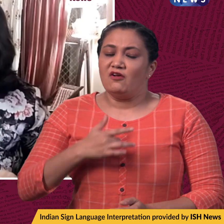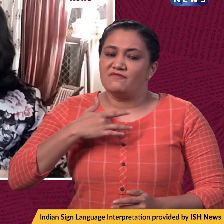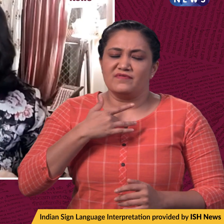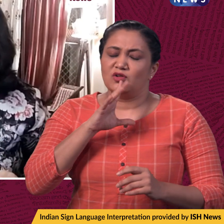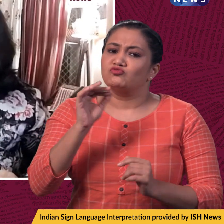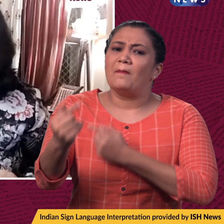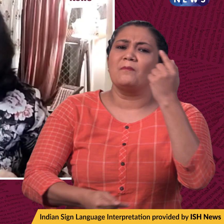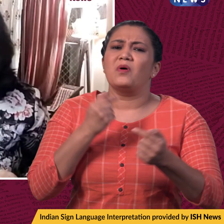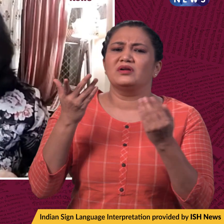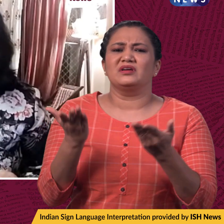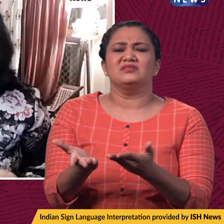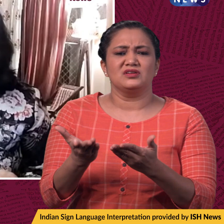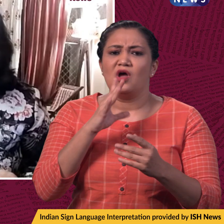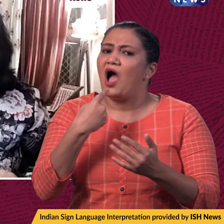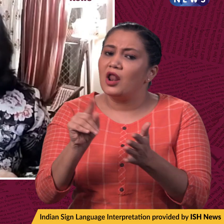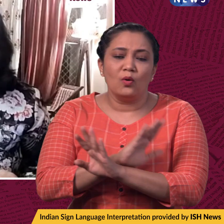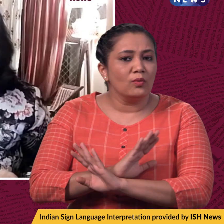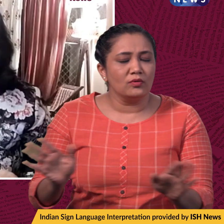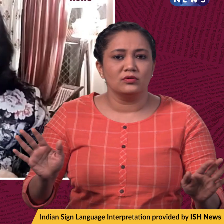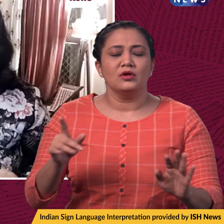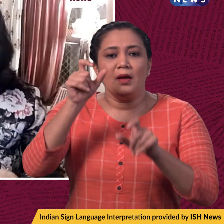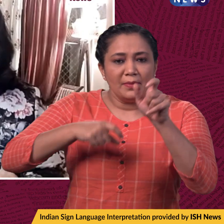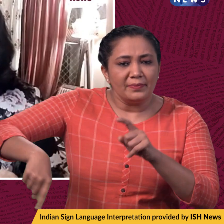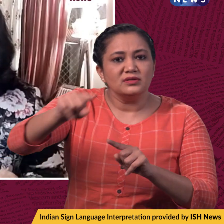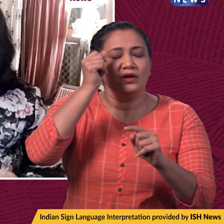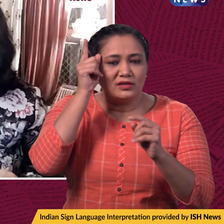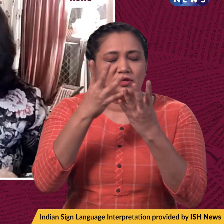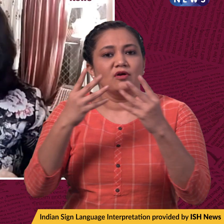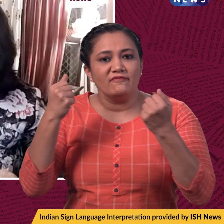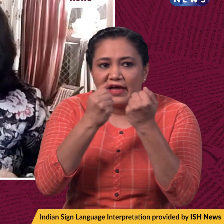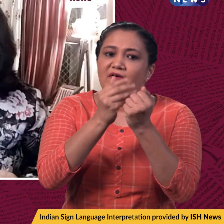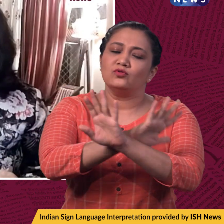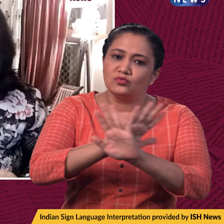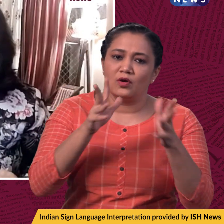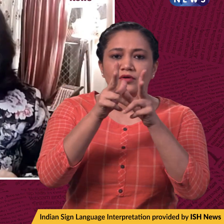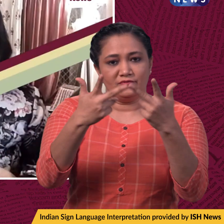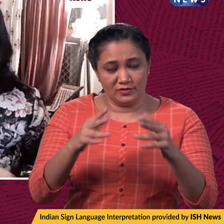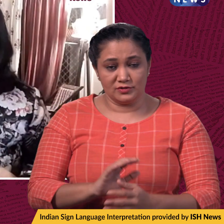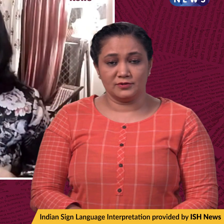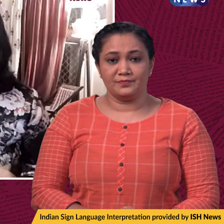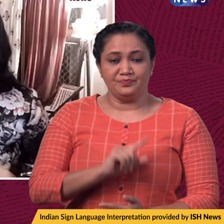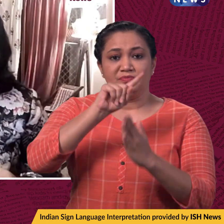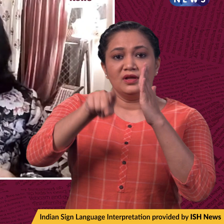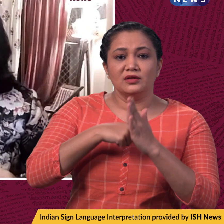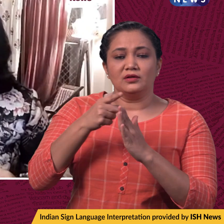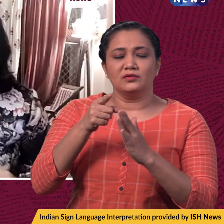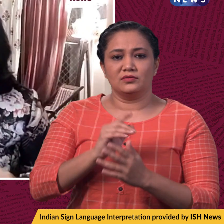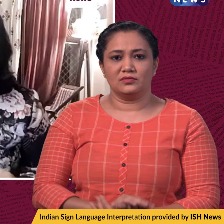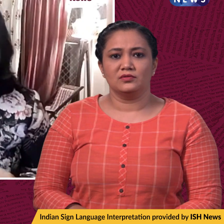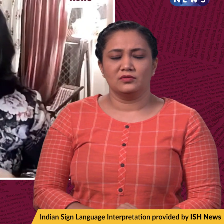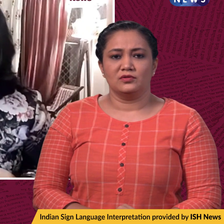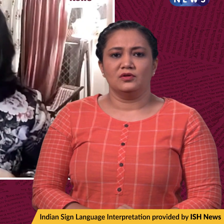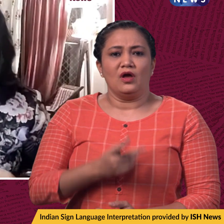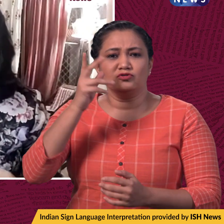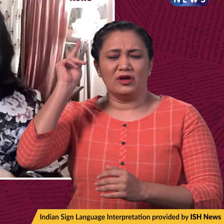is thug politics and should not be allowed, and called on the people to end the violence. Meanwhile, Sri Lanka's sovereign